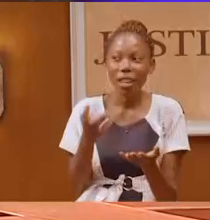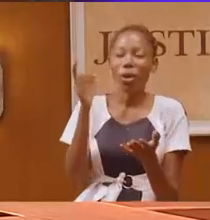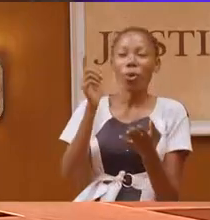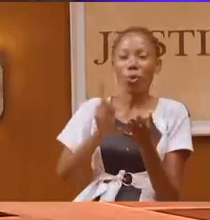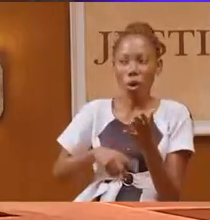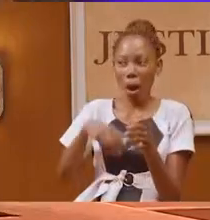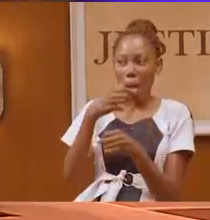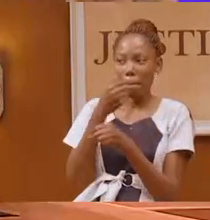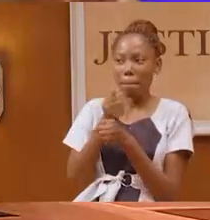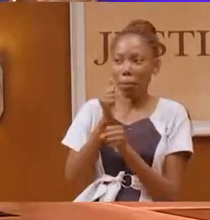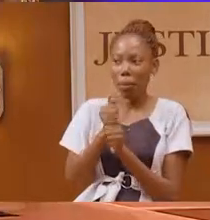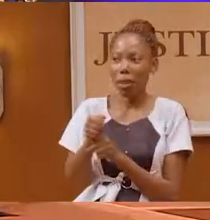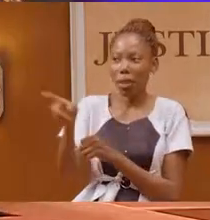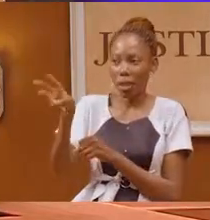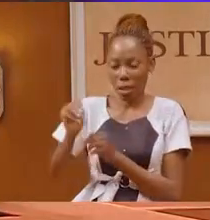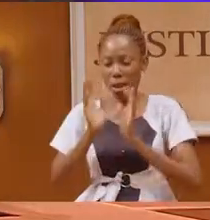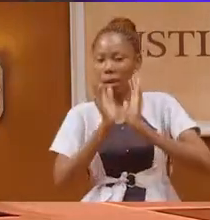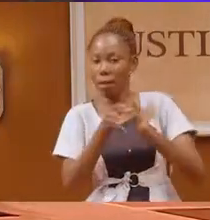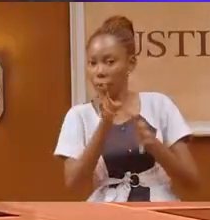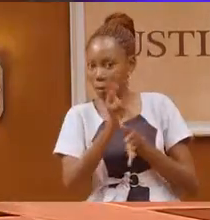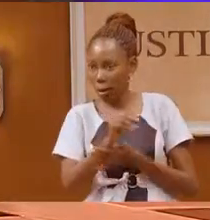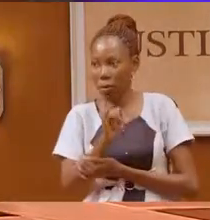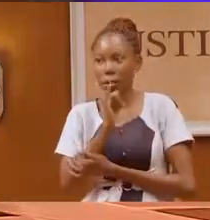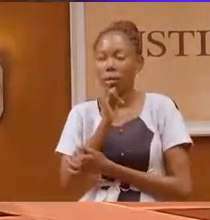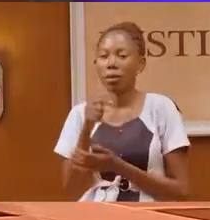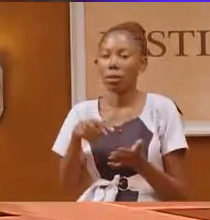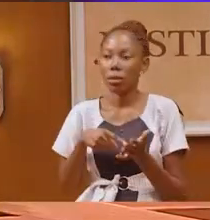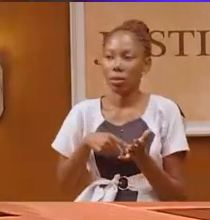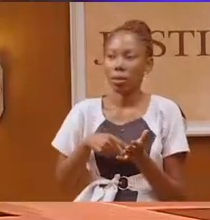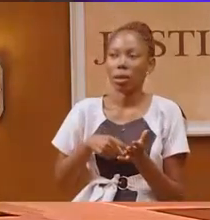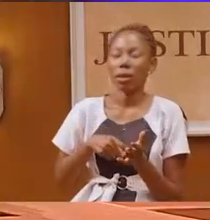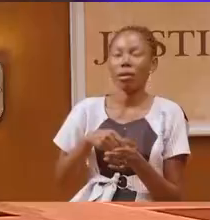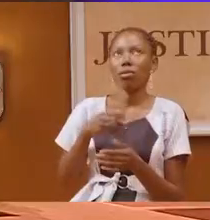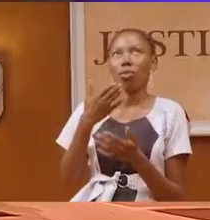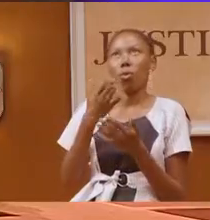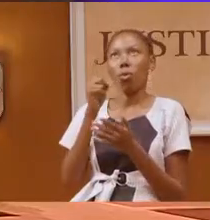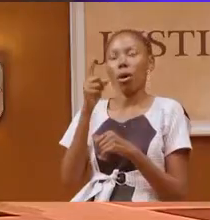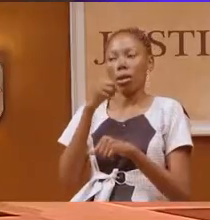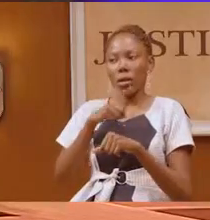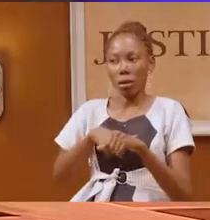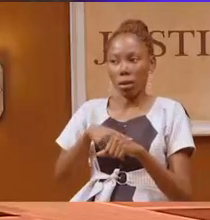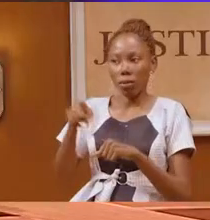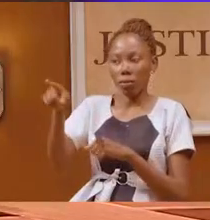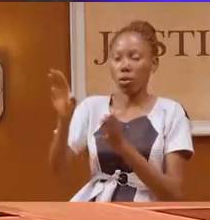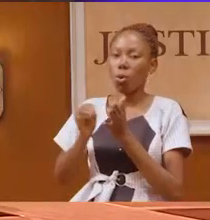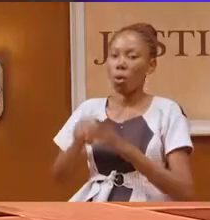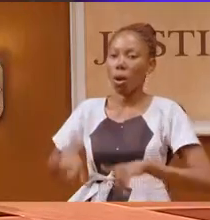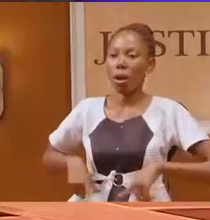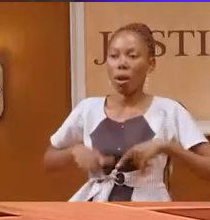what made me leave those people is this. It got the time whereby my life was not